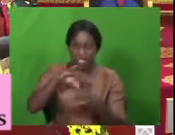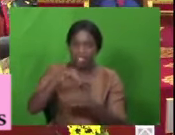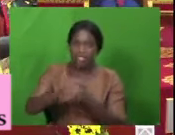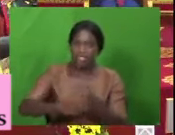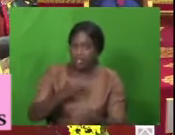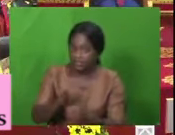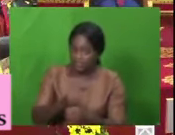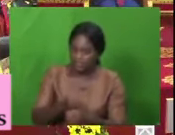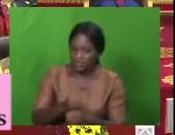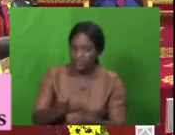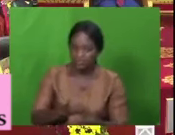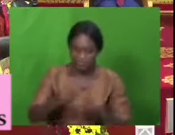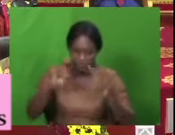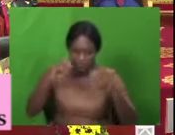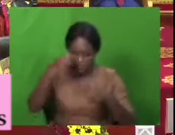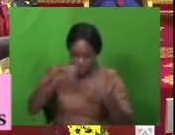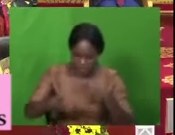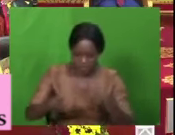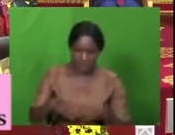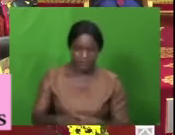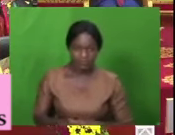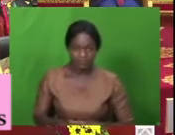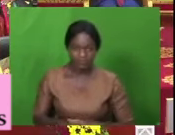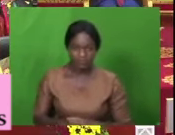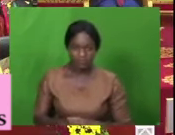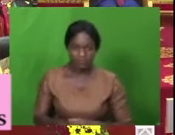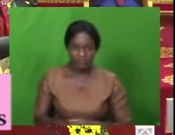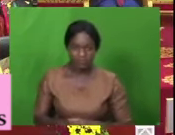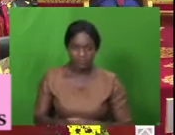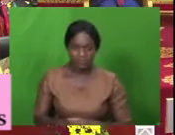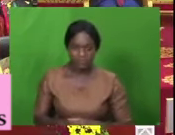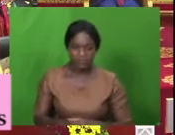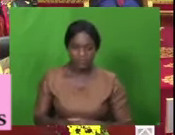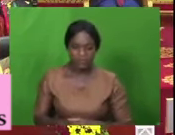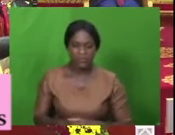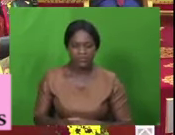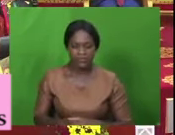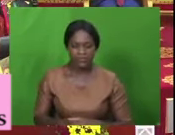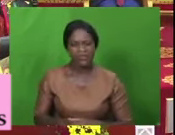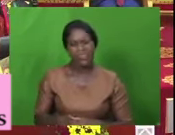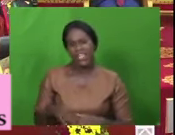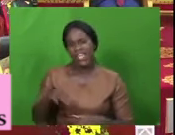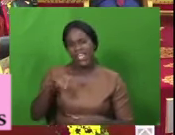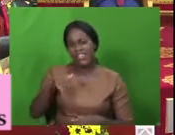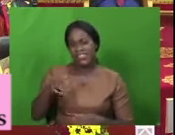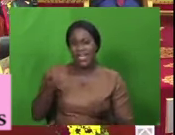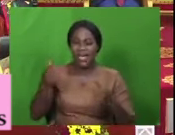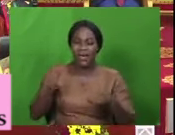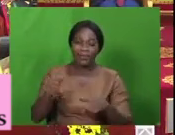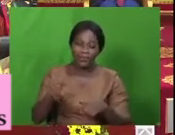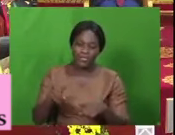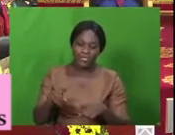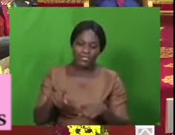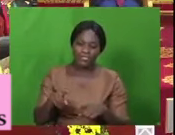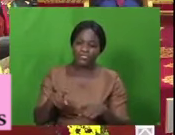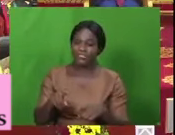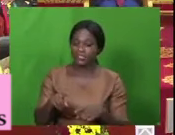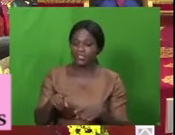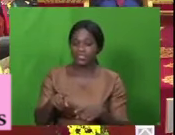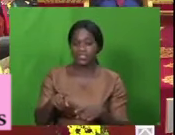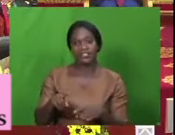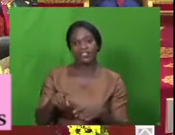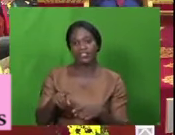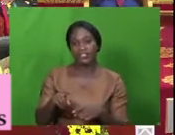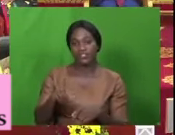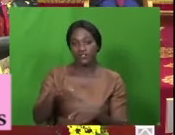Mr. Speaker, that is where we were at the end of February 2020. 3 weeks after